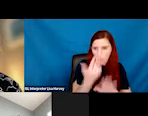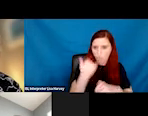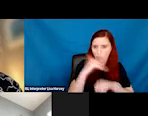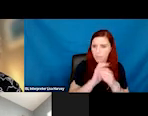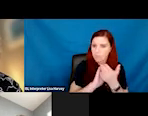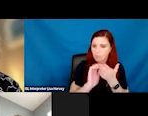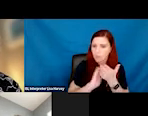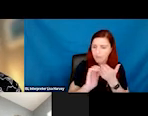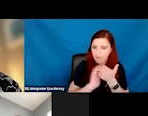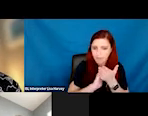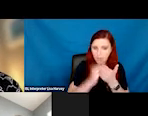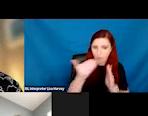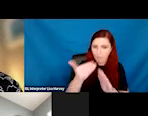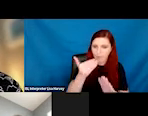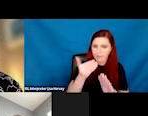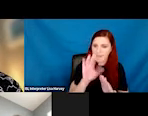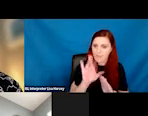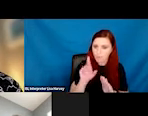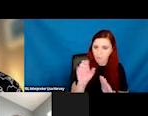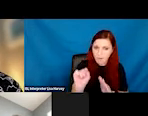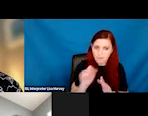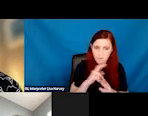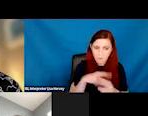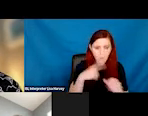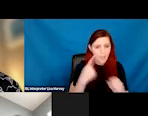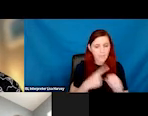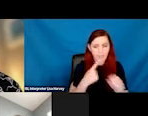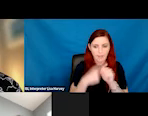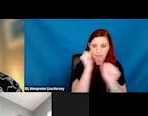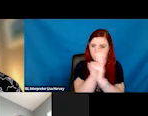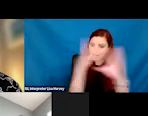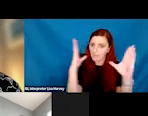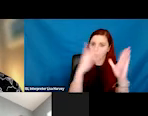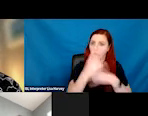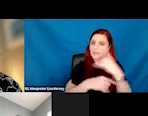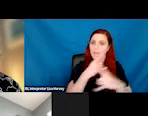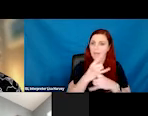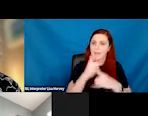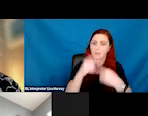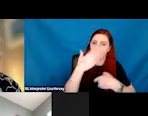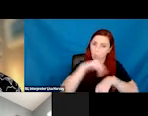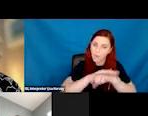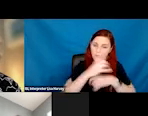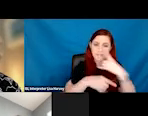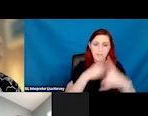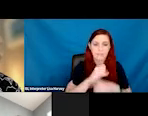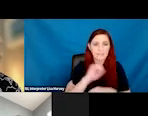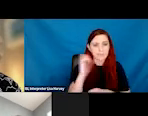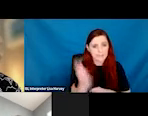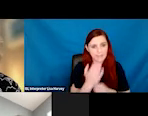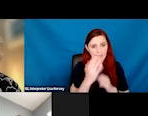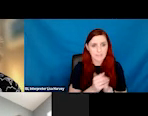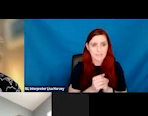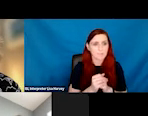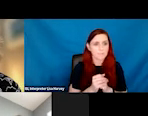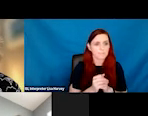be, the raised lettering. So it's again very clear what's going on where. Could I have the next slide, please?